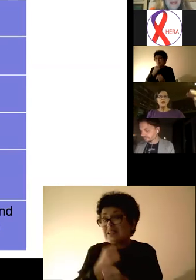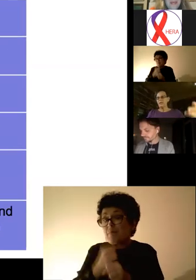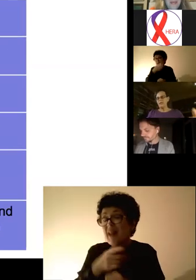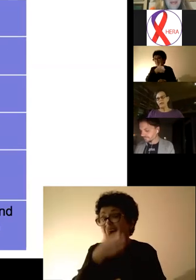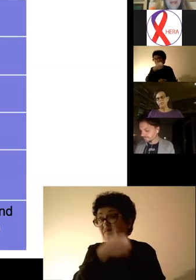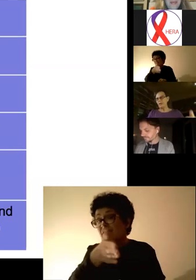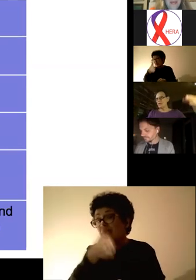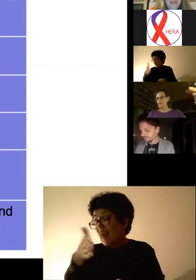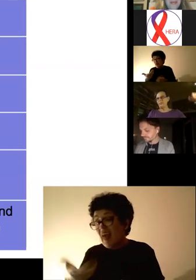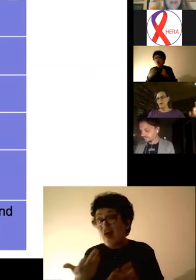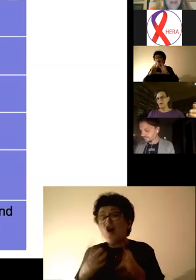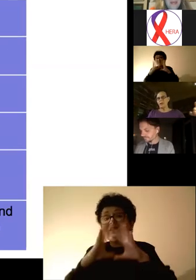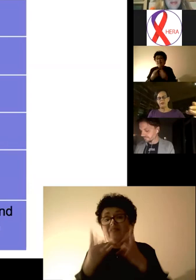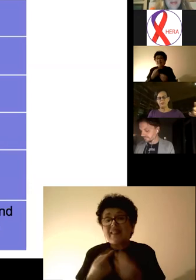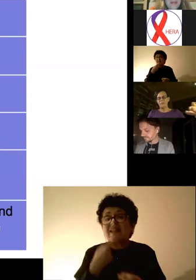always